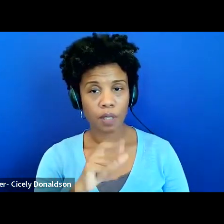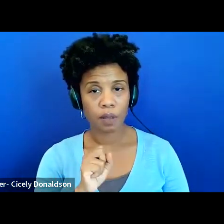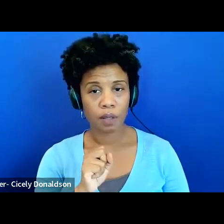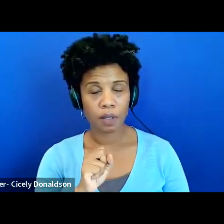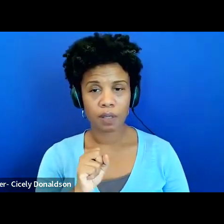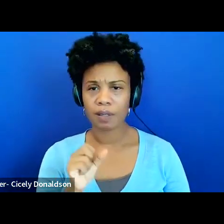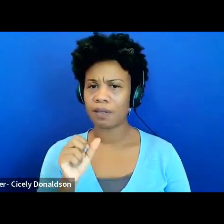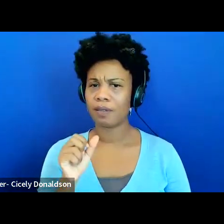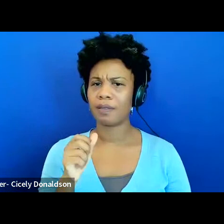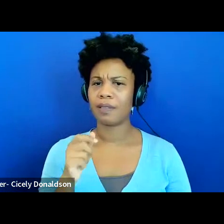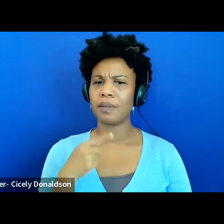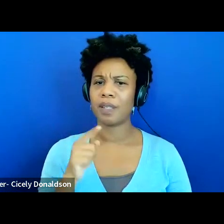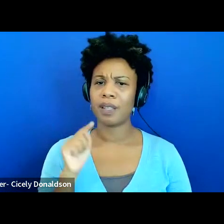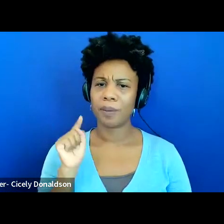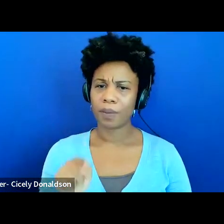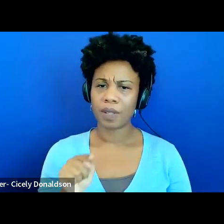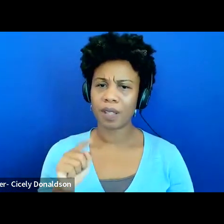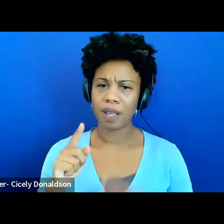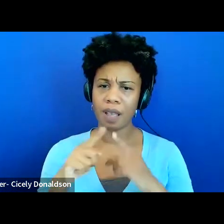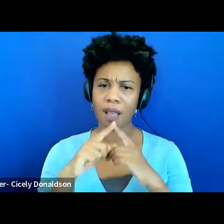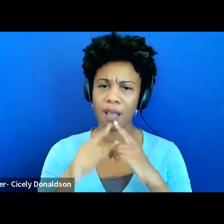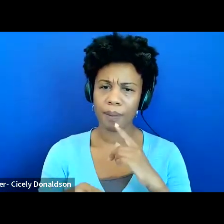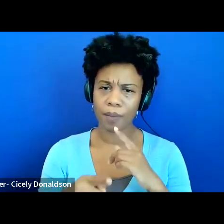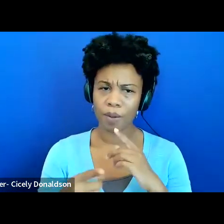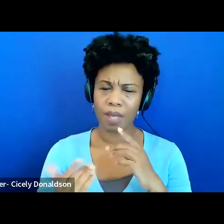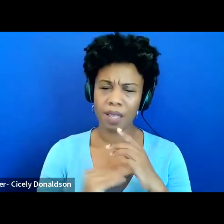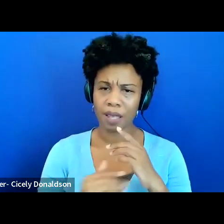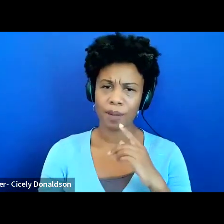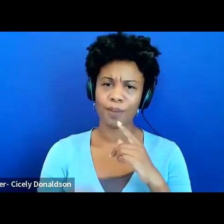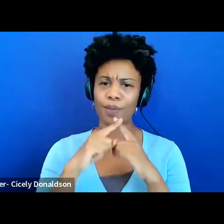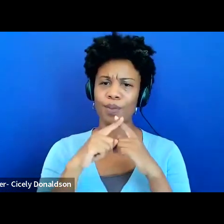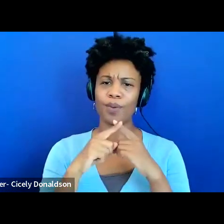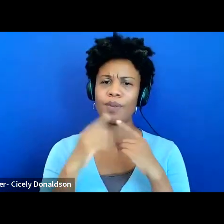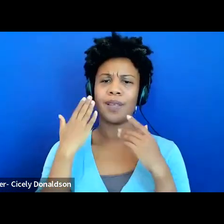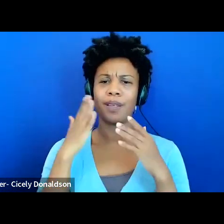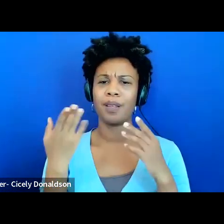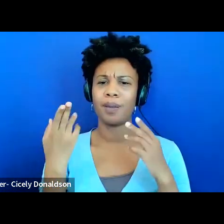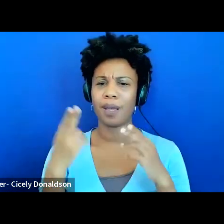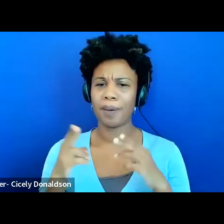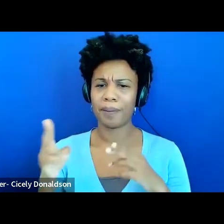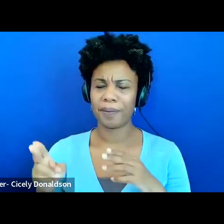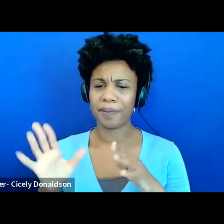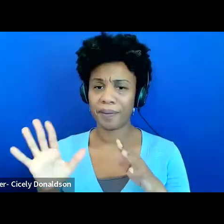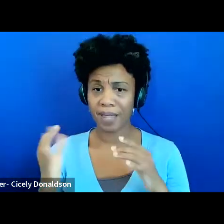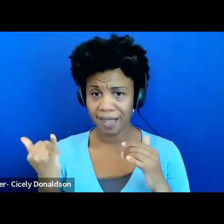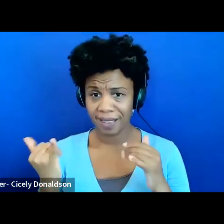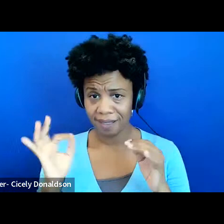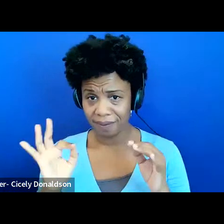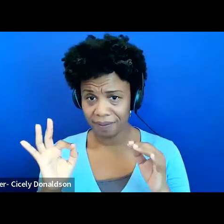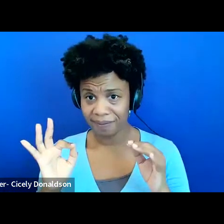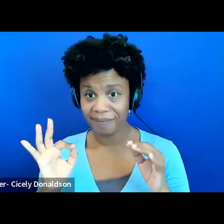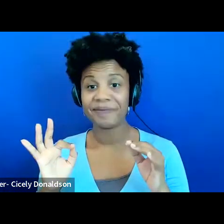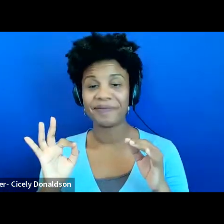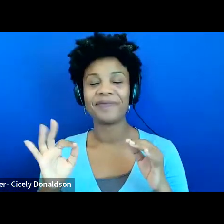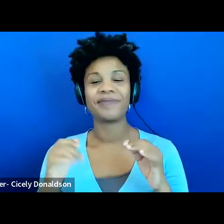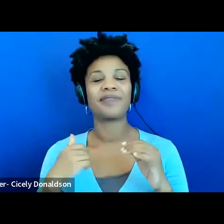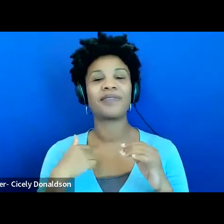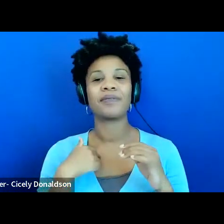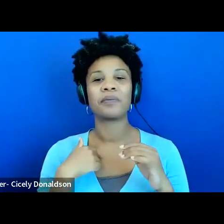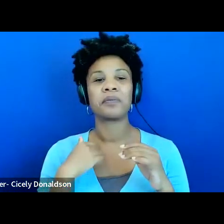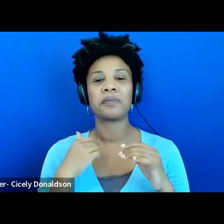Each time I'm on mute, I am muted. I'm not sure what is happening, but I think I am good now. And I was saying that, you know,